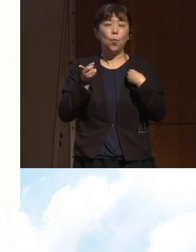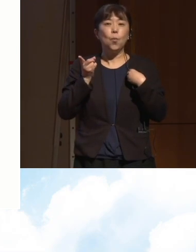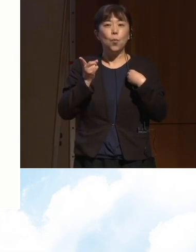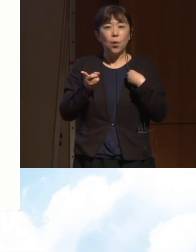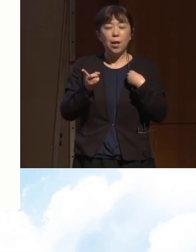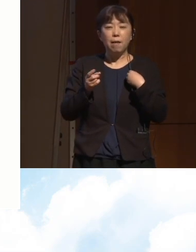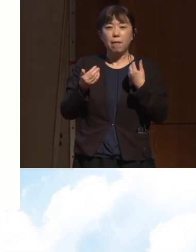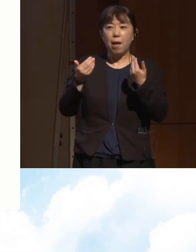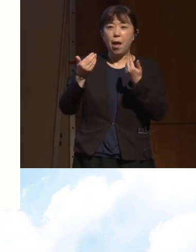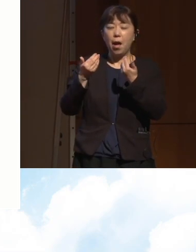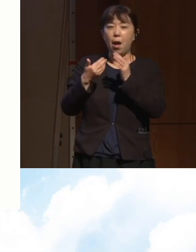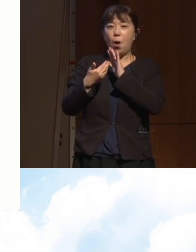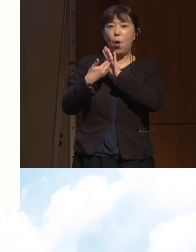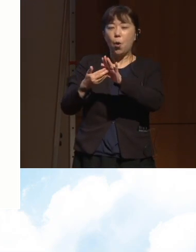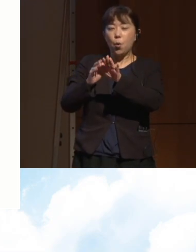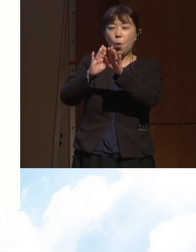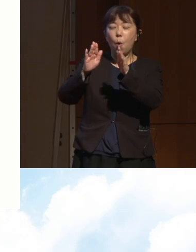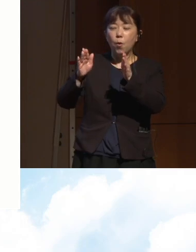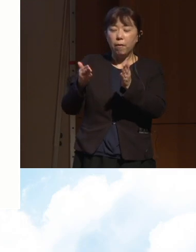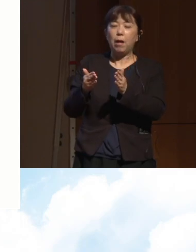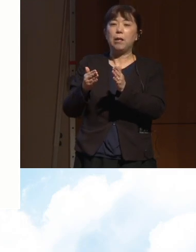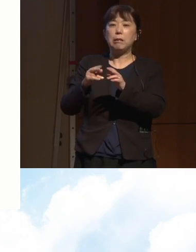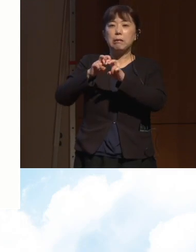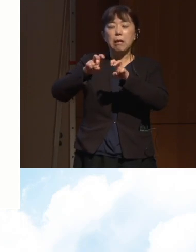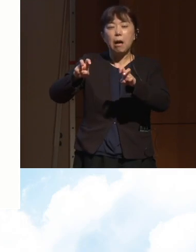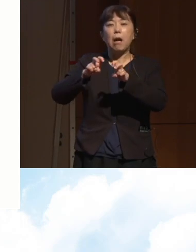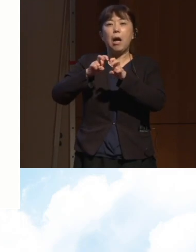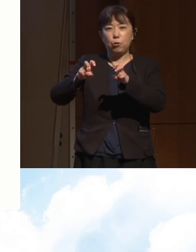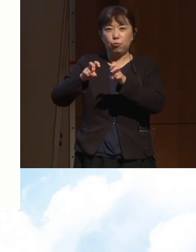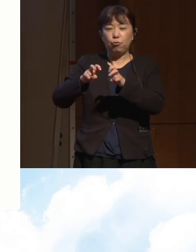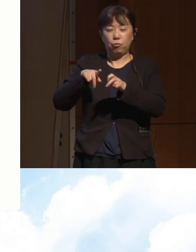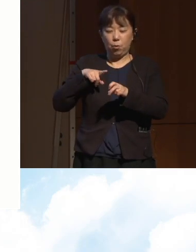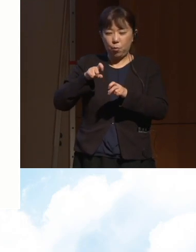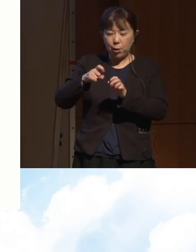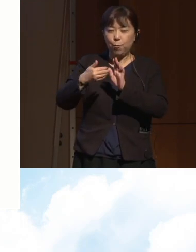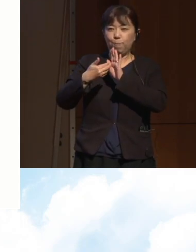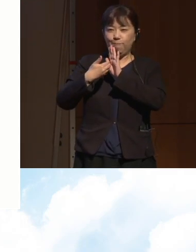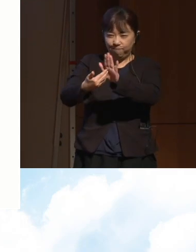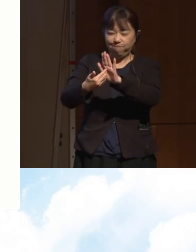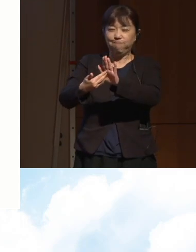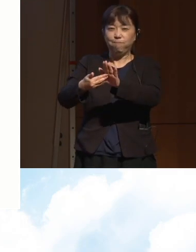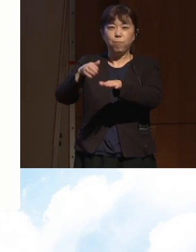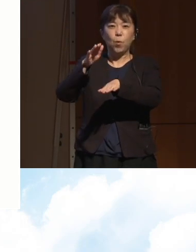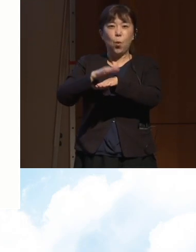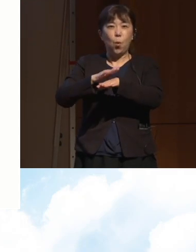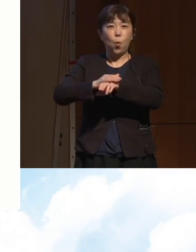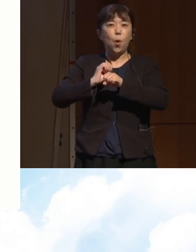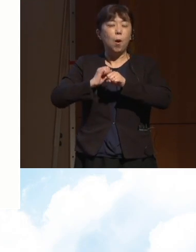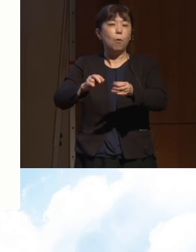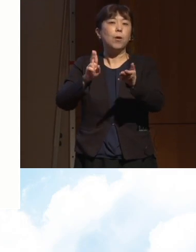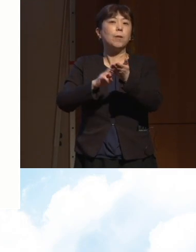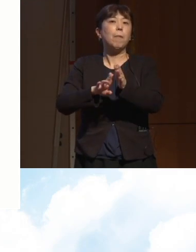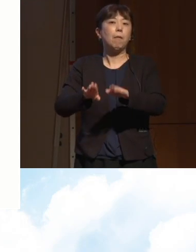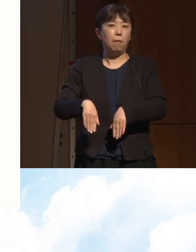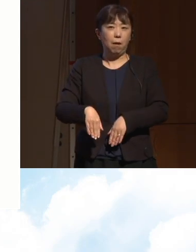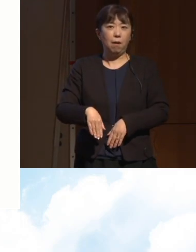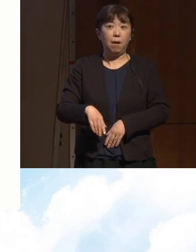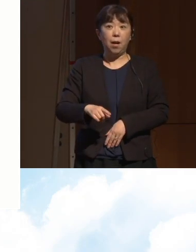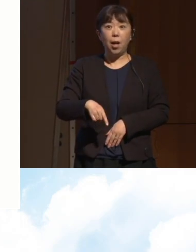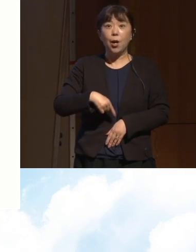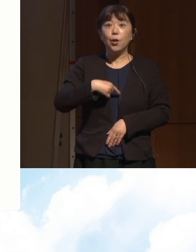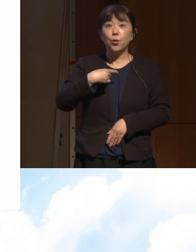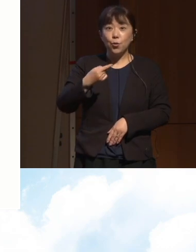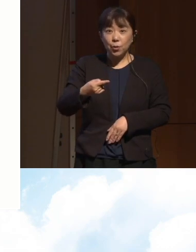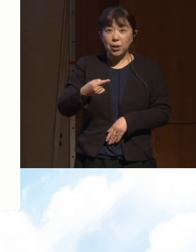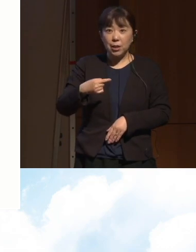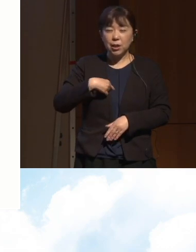this virus. The next part that I want to talk about and emphasize here is this need for international collaboration, especially